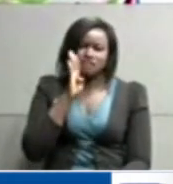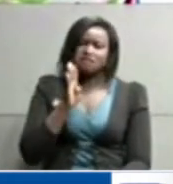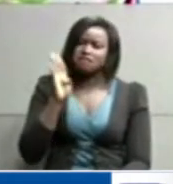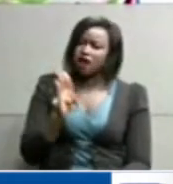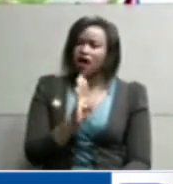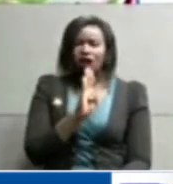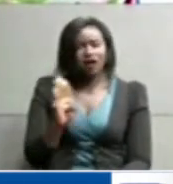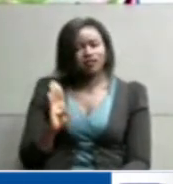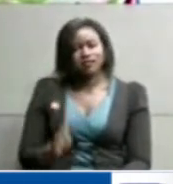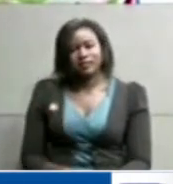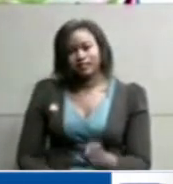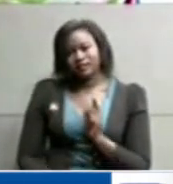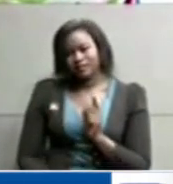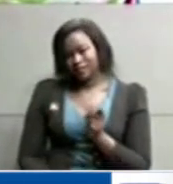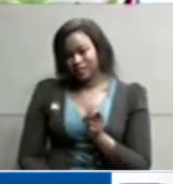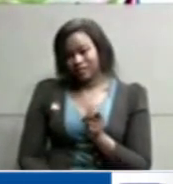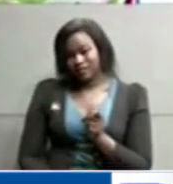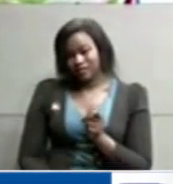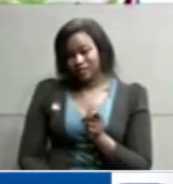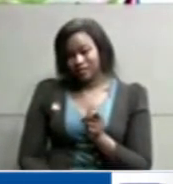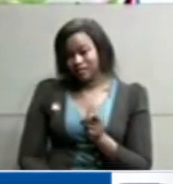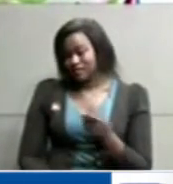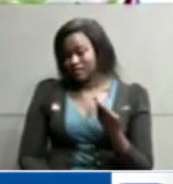Nightclubs and bars